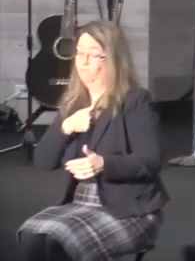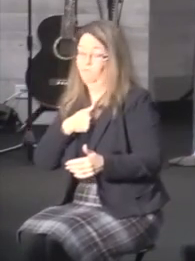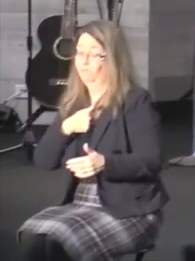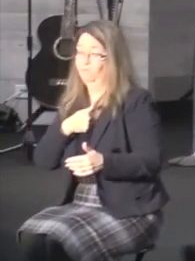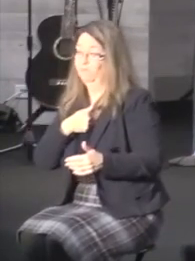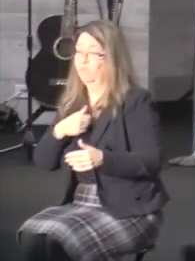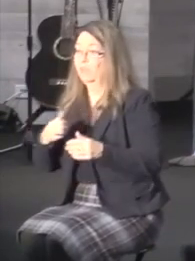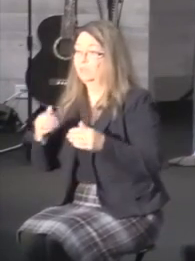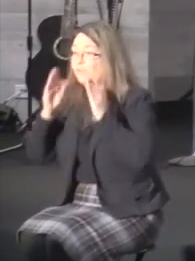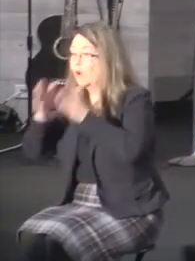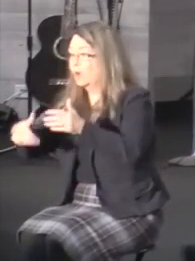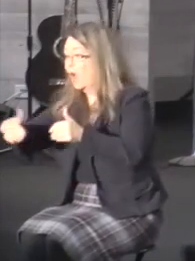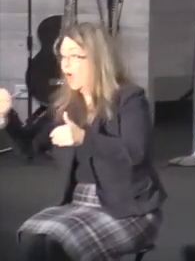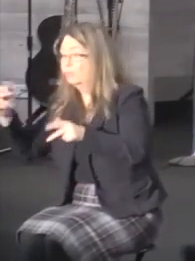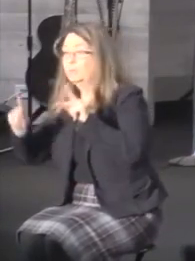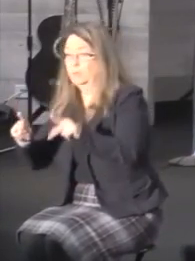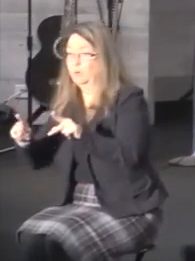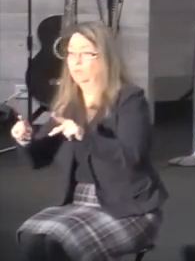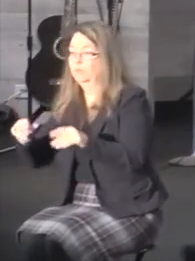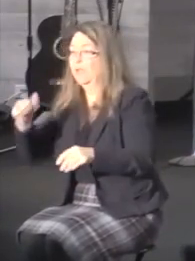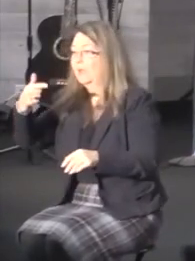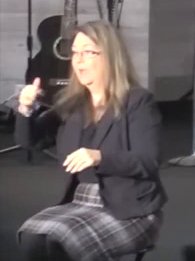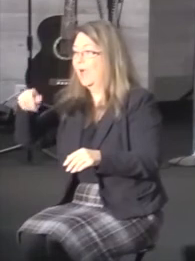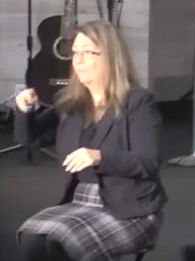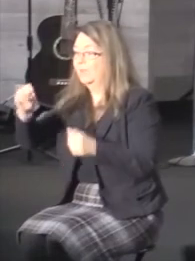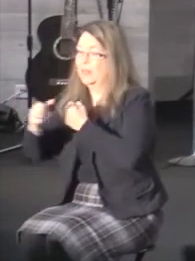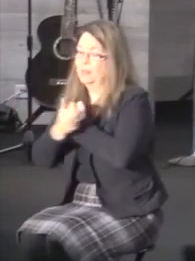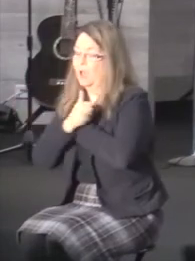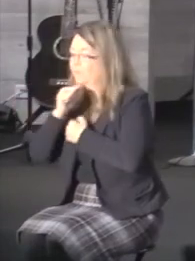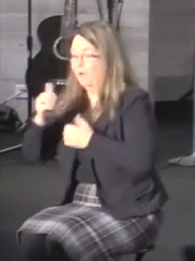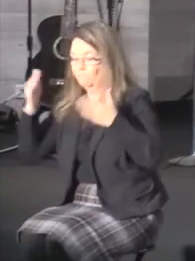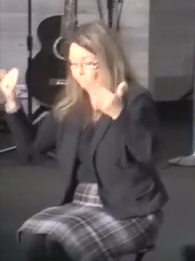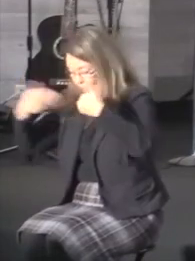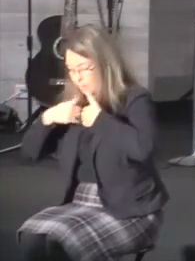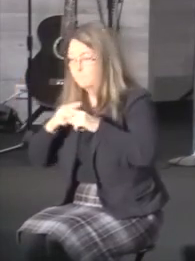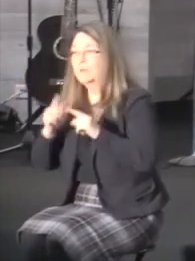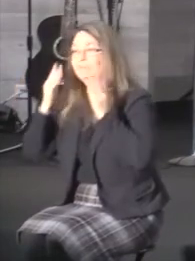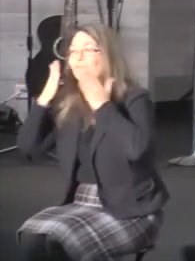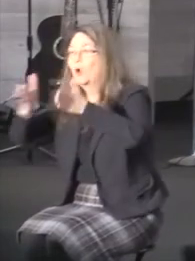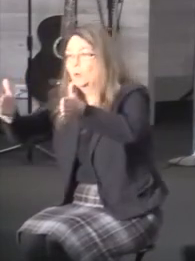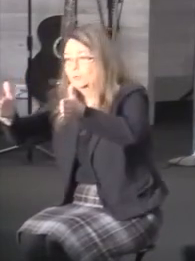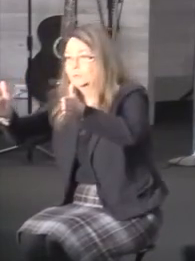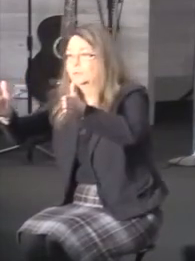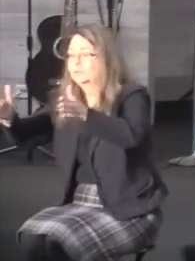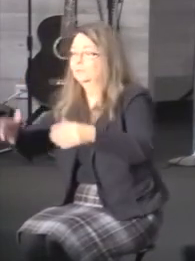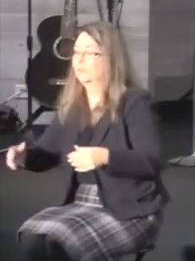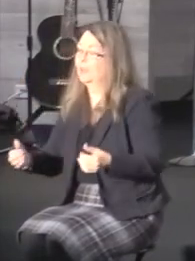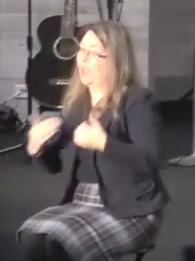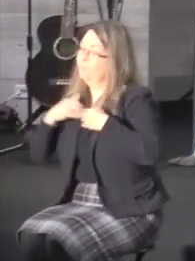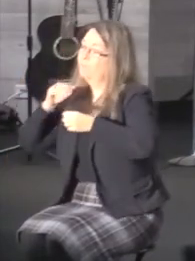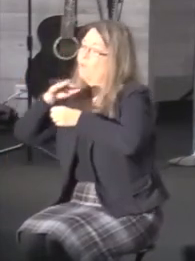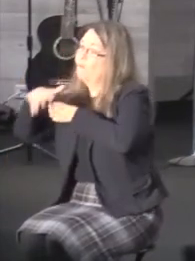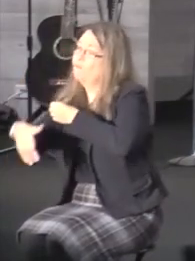Christ Jesus, who gave himself up for others, seeking the good for those around him. And he says, look, I want you to abound in love. To abound in